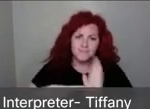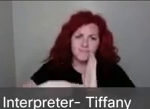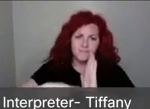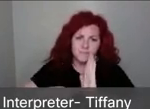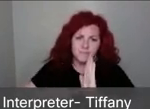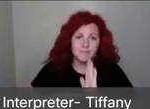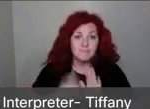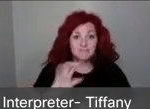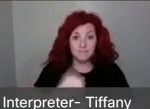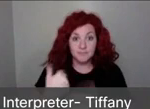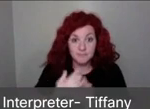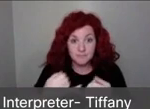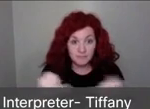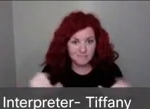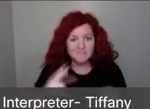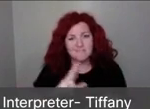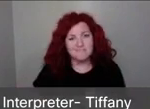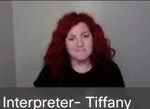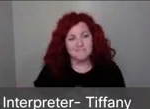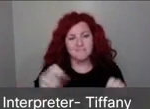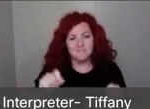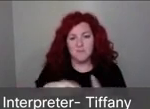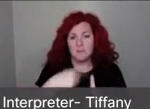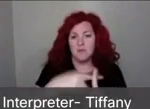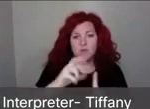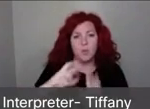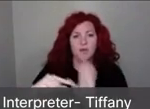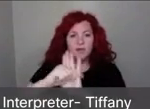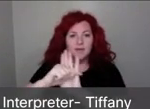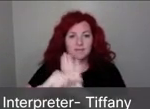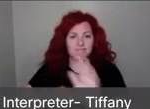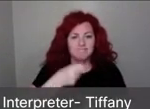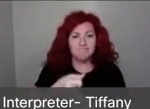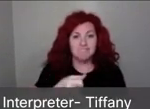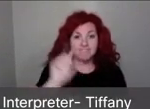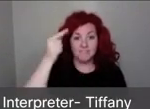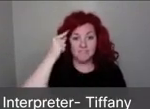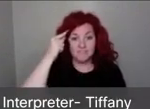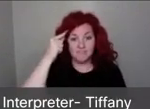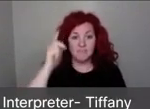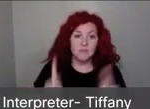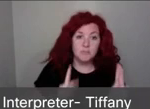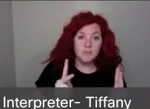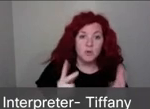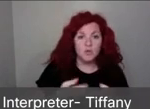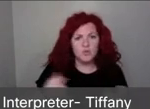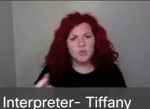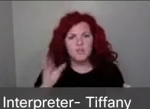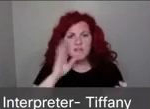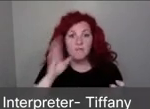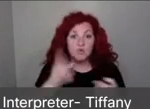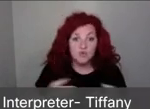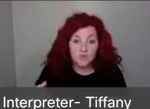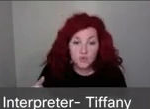Redistricting has, of course, the ability to positively or negatively impact our government, our people, our resources, future resources, and